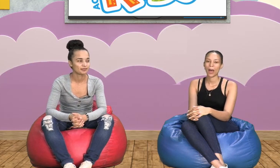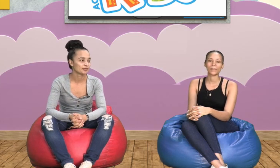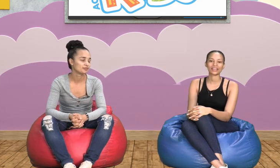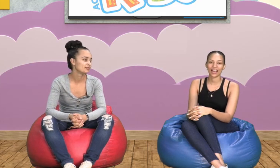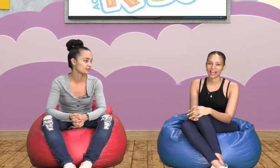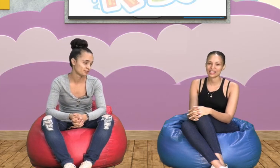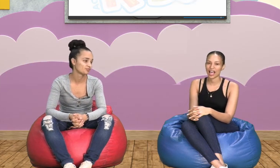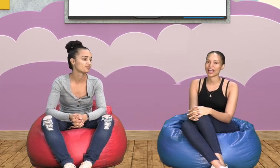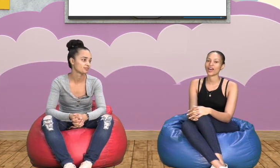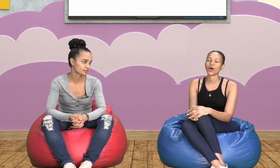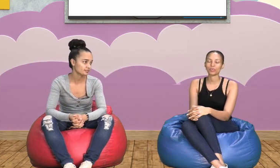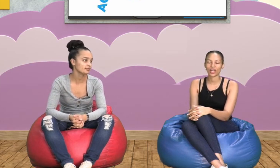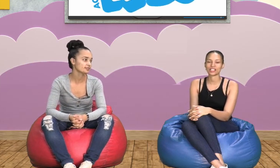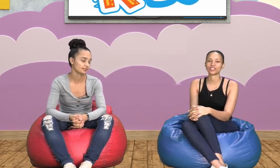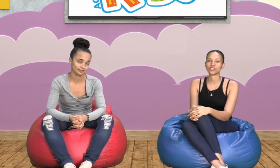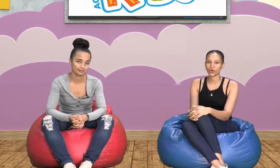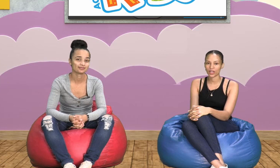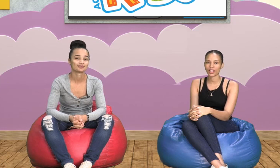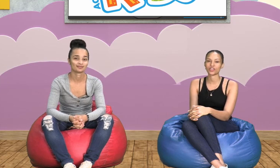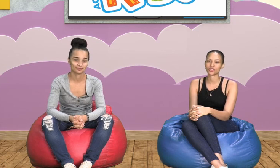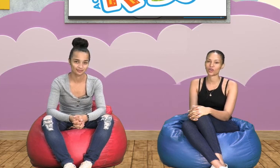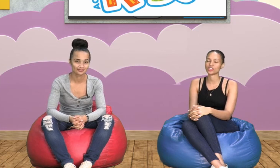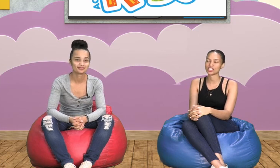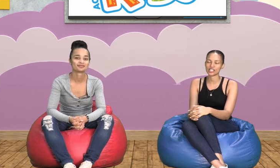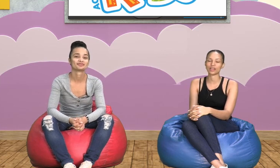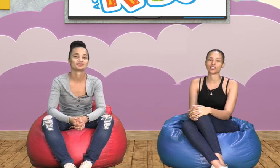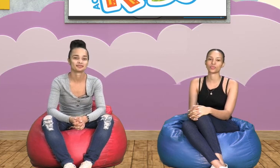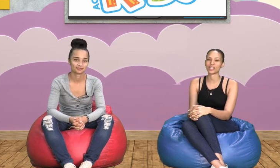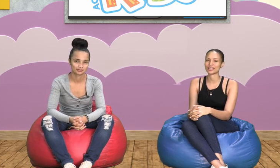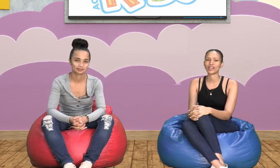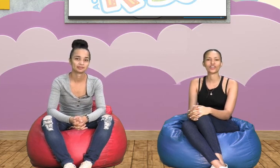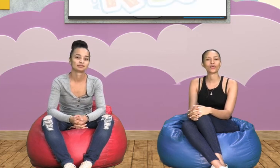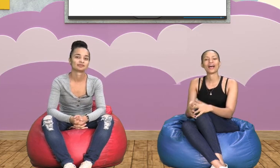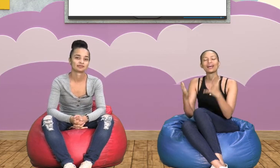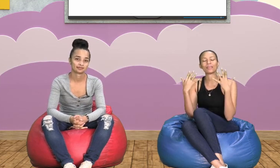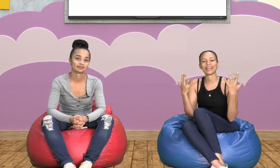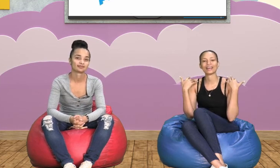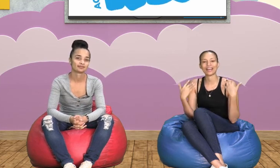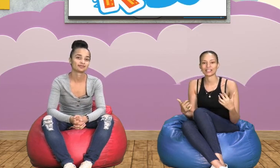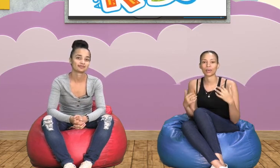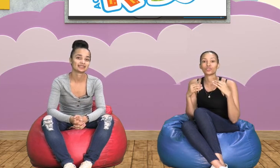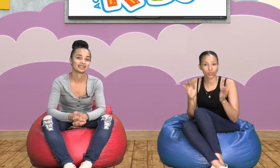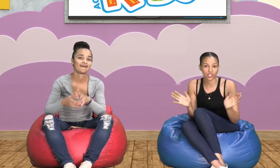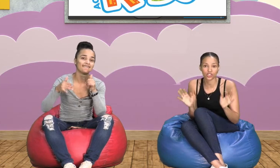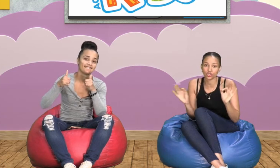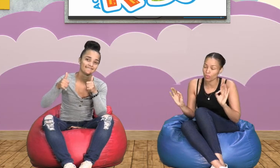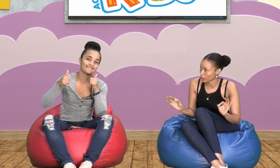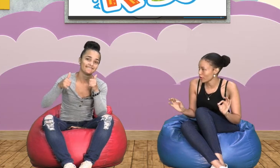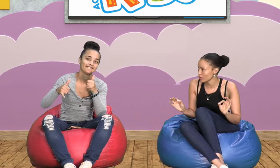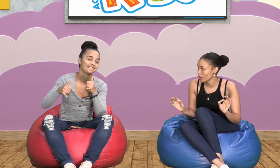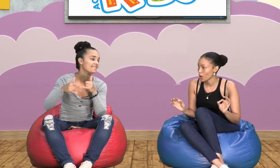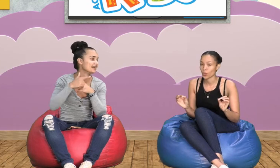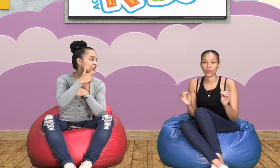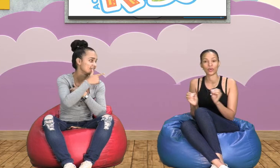you. But guys, I hope you guys enjoyed the show just as much as we did. You know, come again next time, too, which is